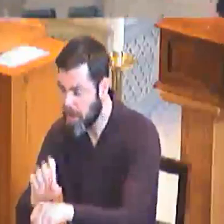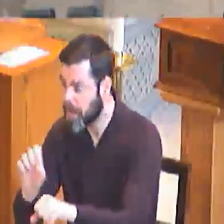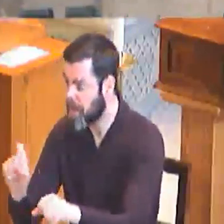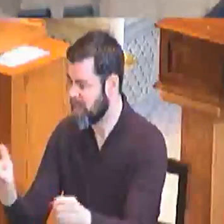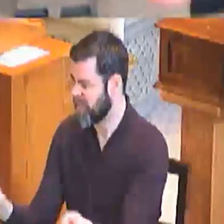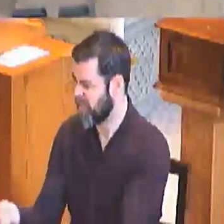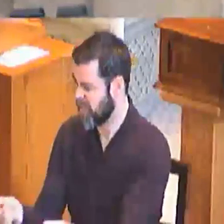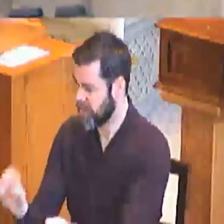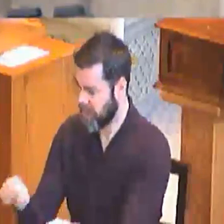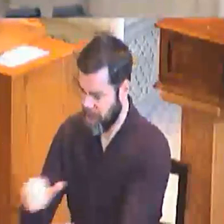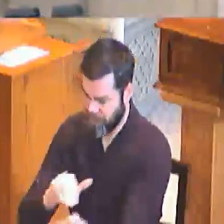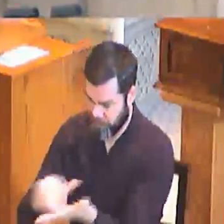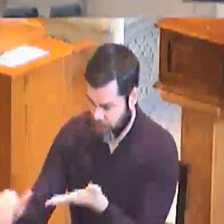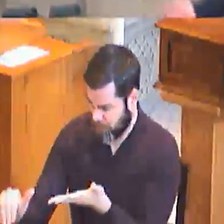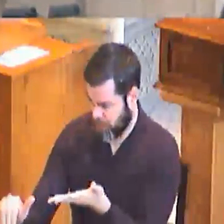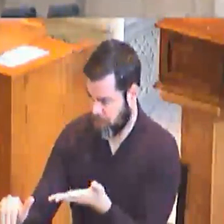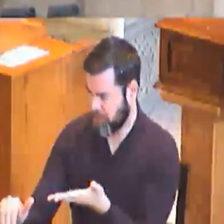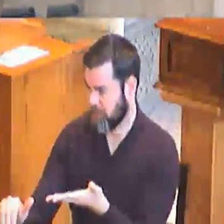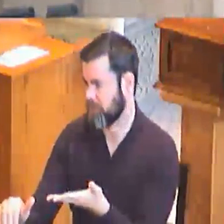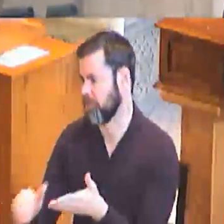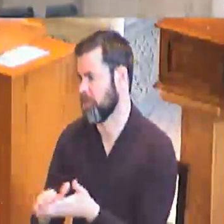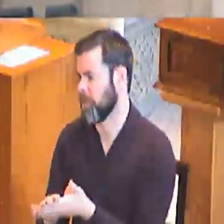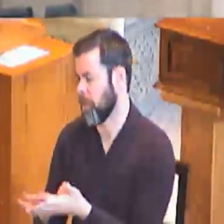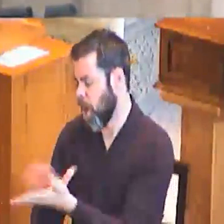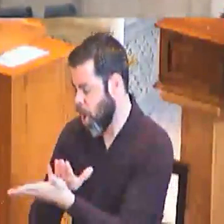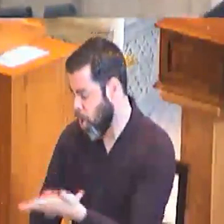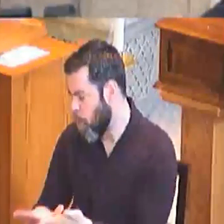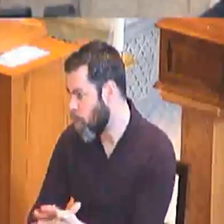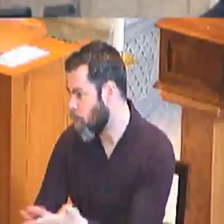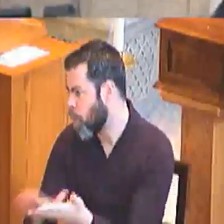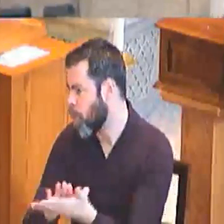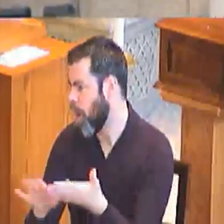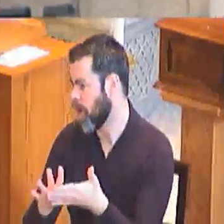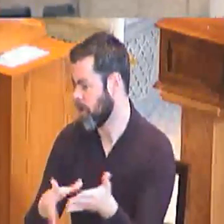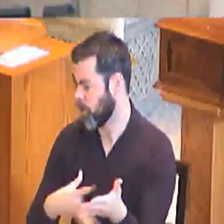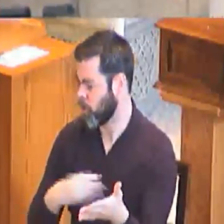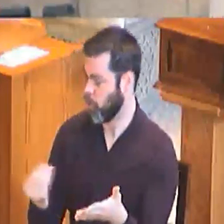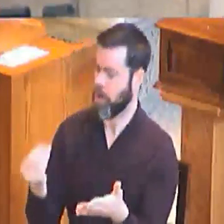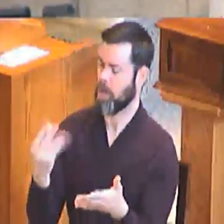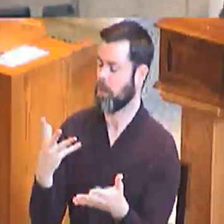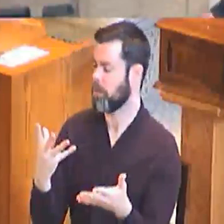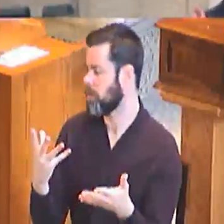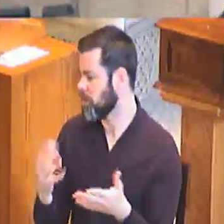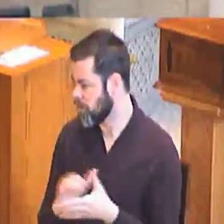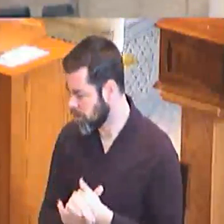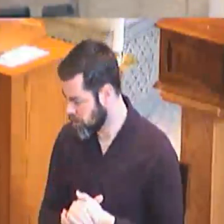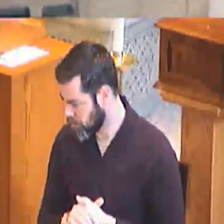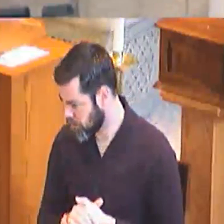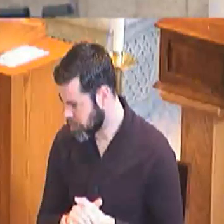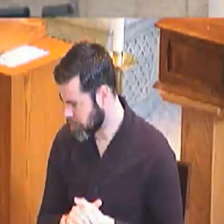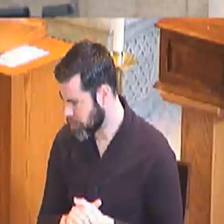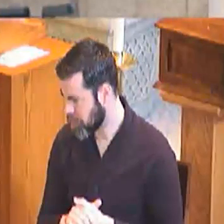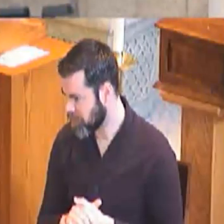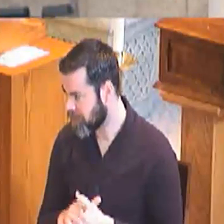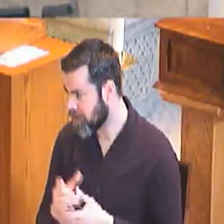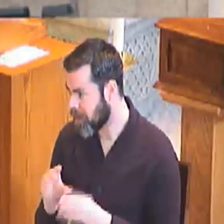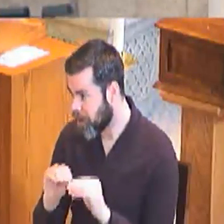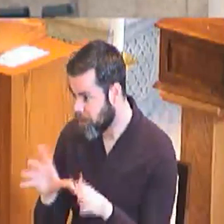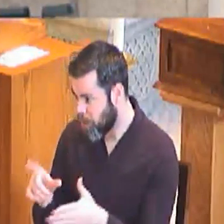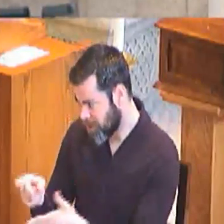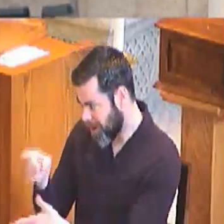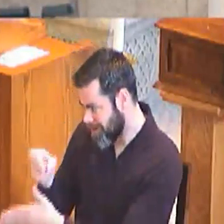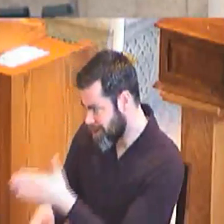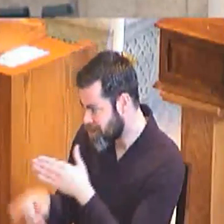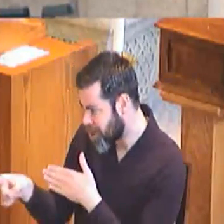could be washed white as snow. Of course, there was a charge for that,